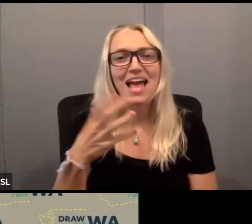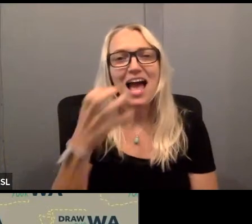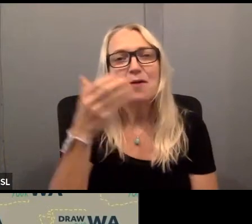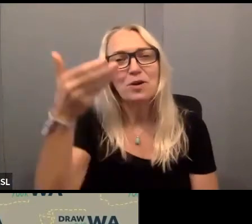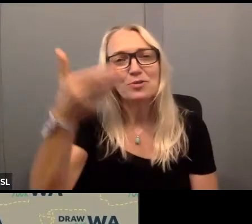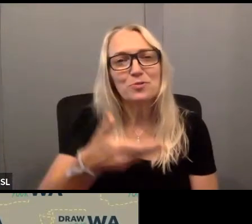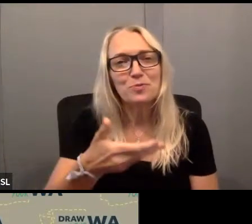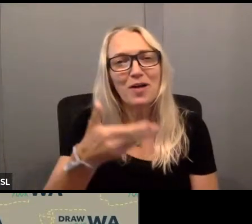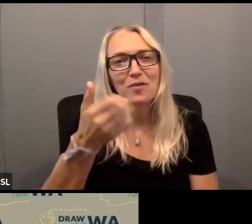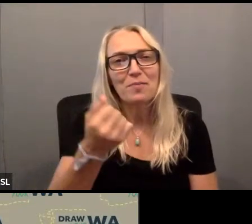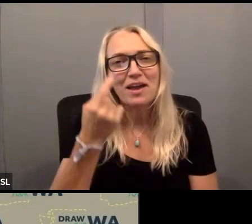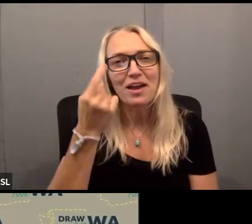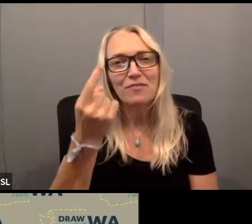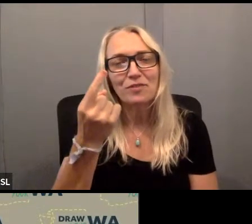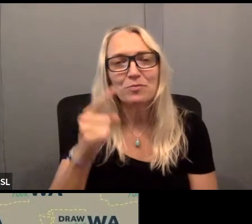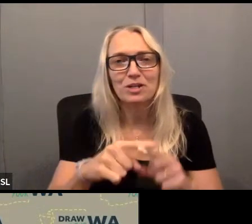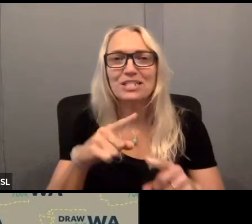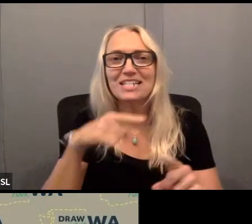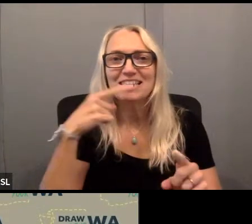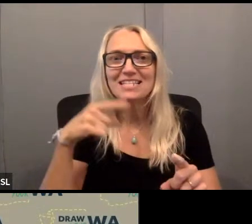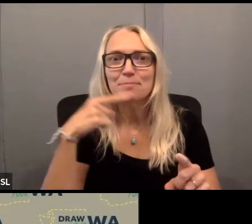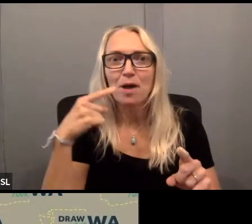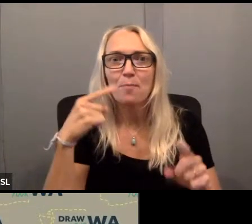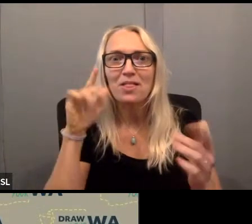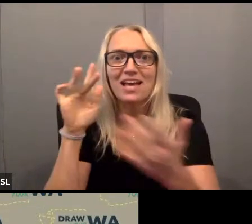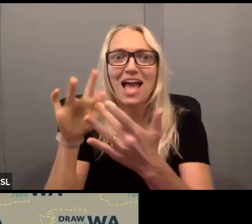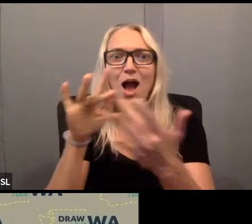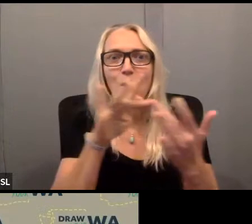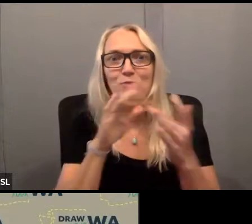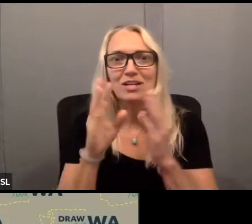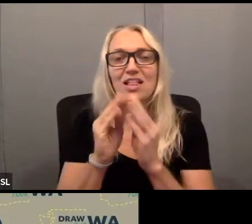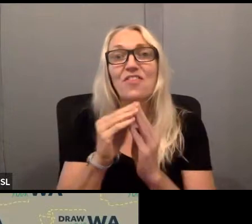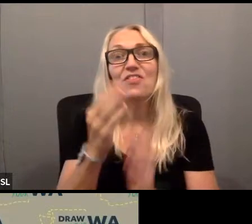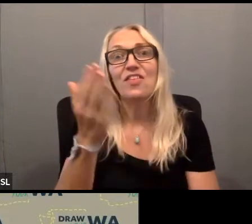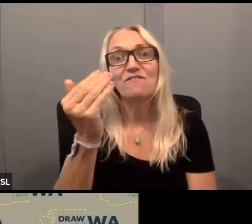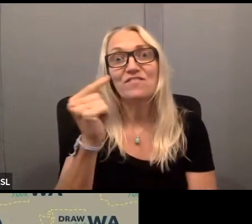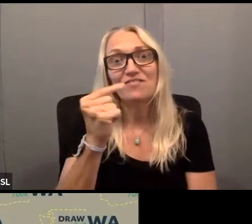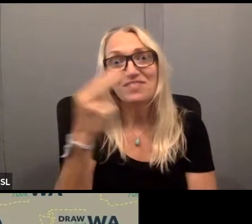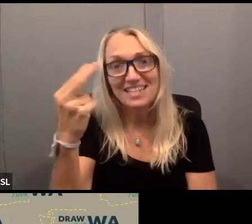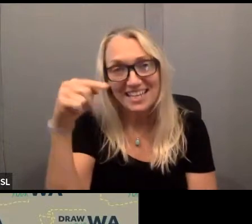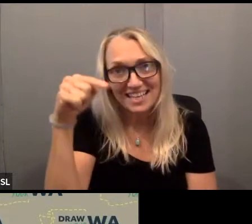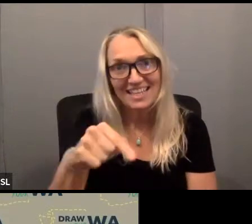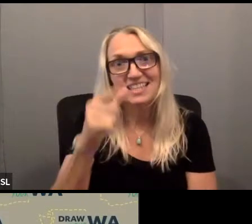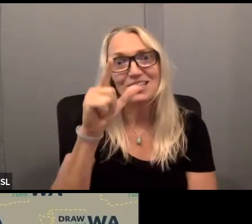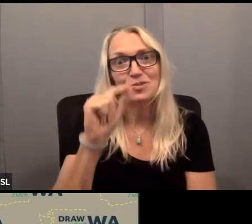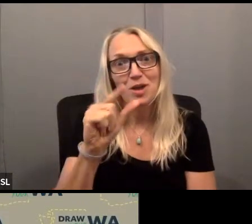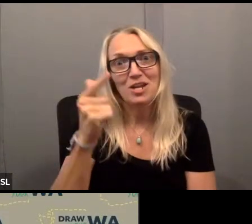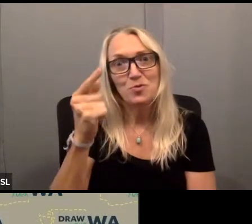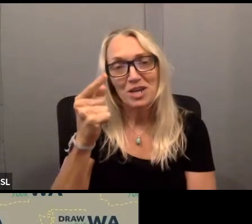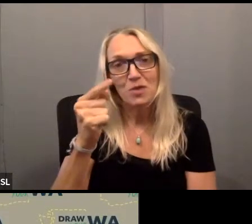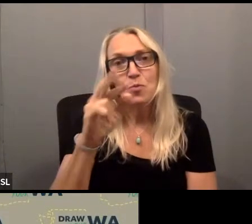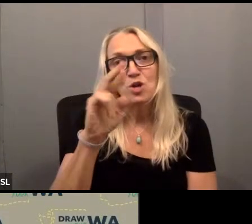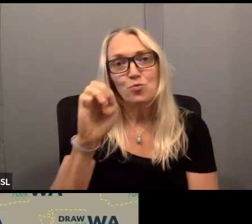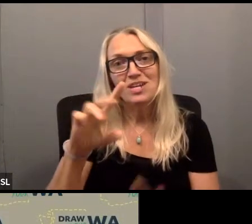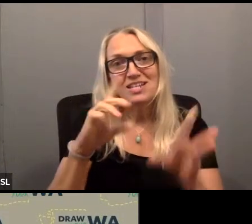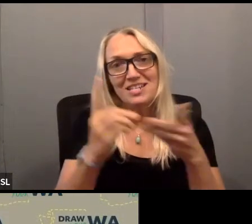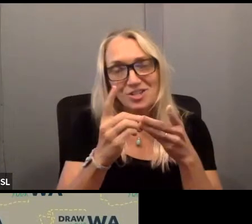welcome everyone to this public outreach meeting, the 15th one in this 2021 redistricting cycle.